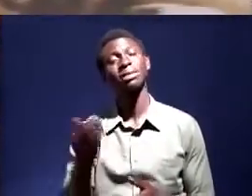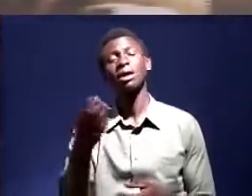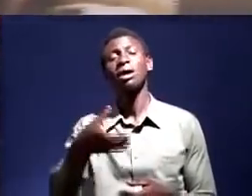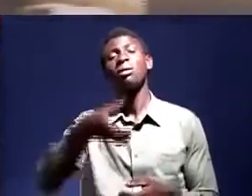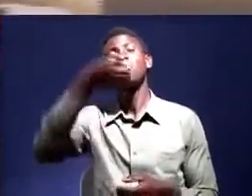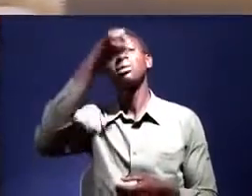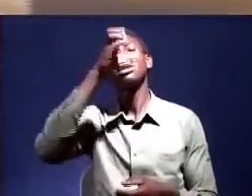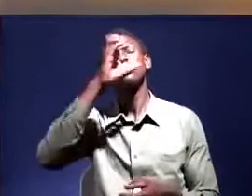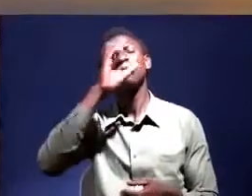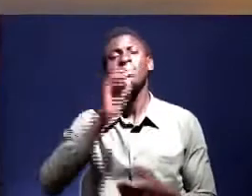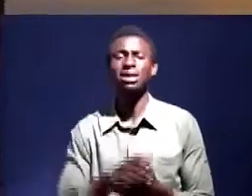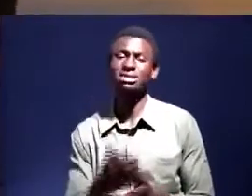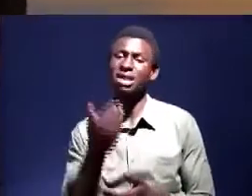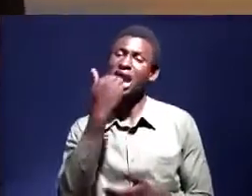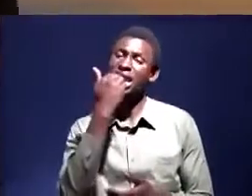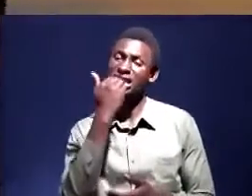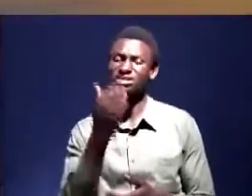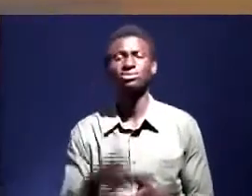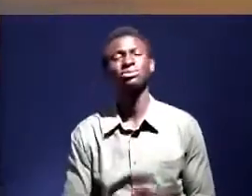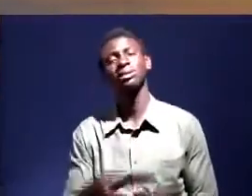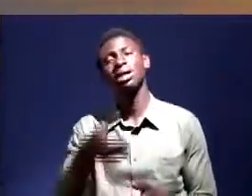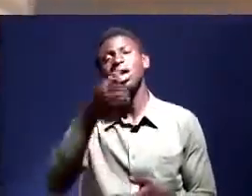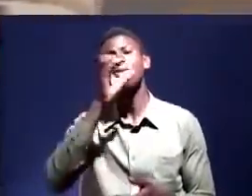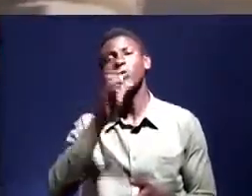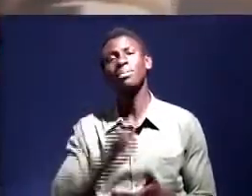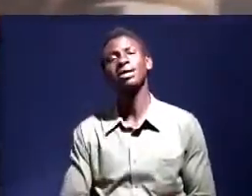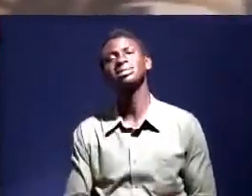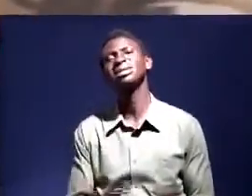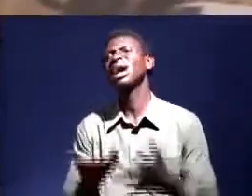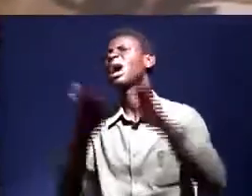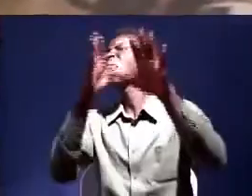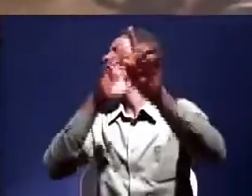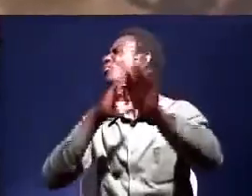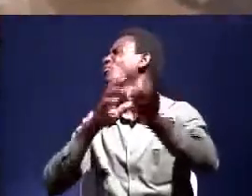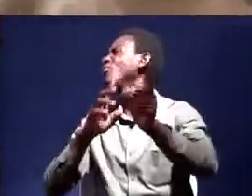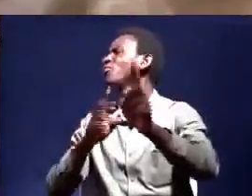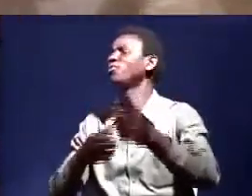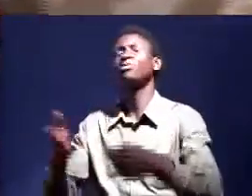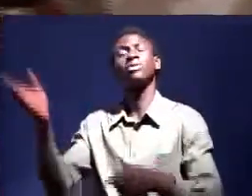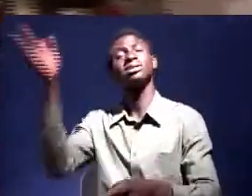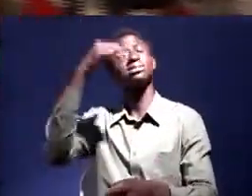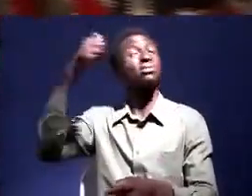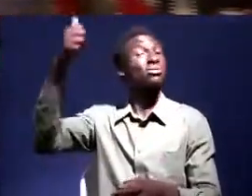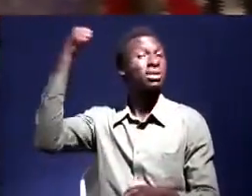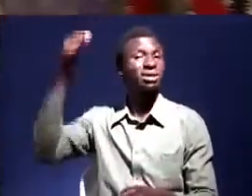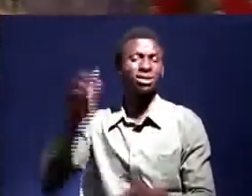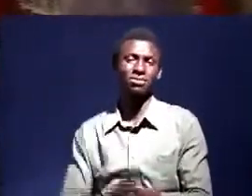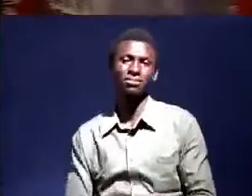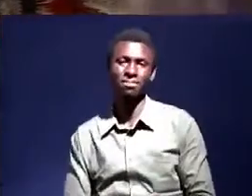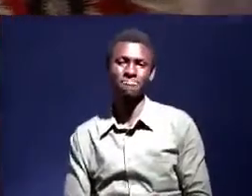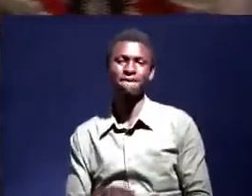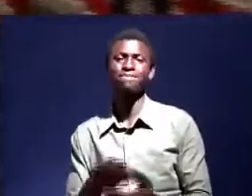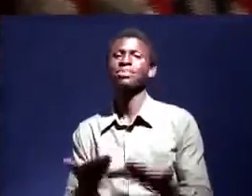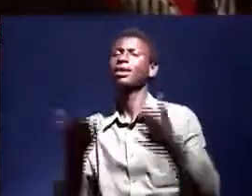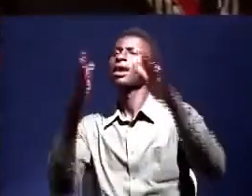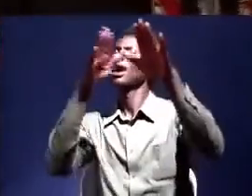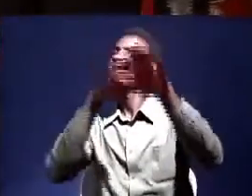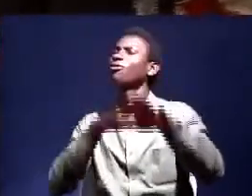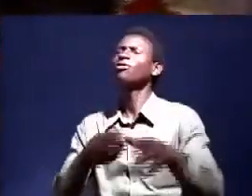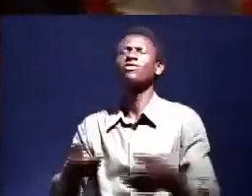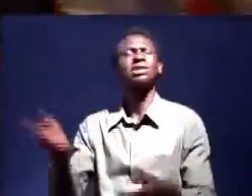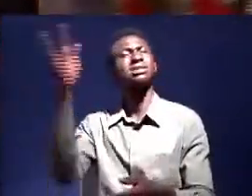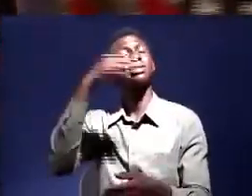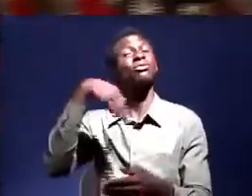He did not die that day. He did not die the next day. He did not die the next